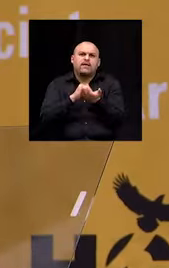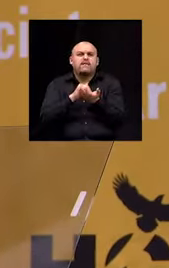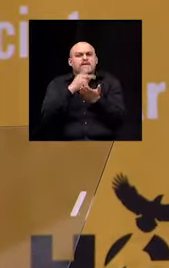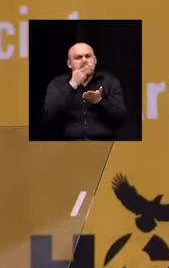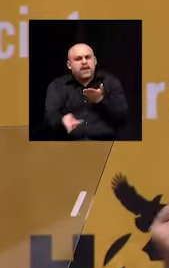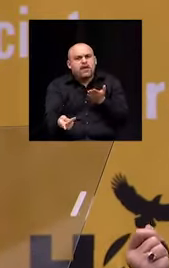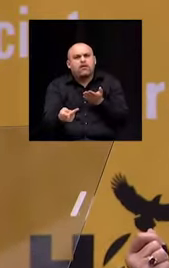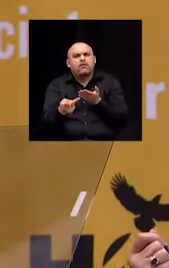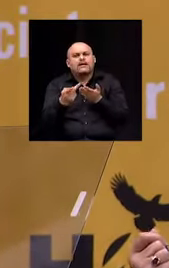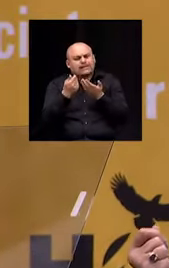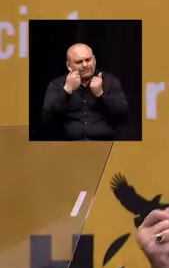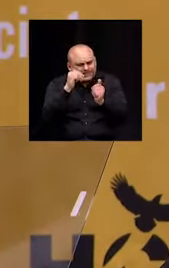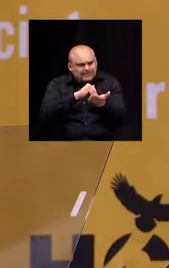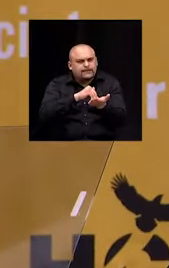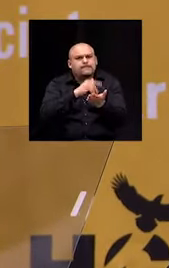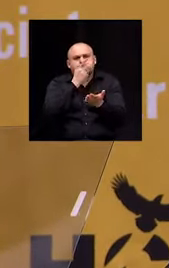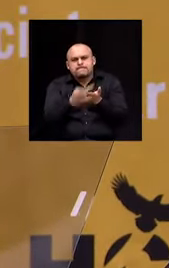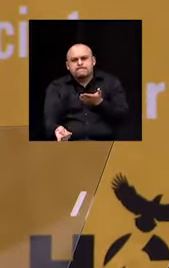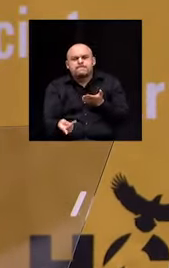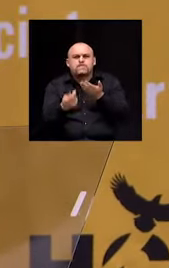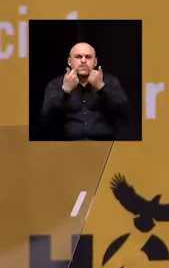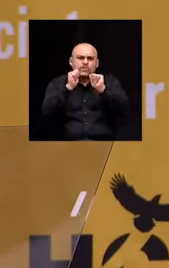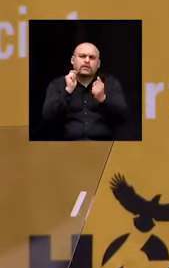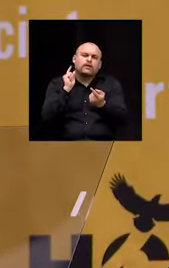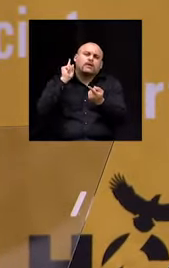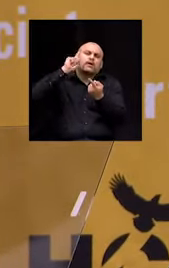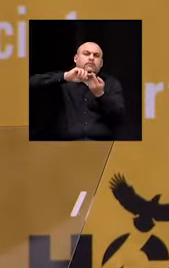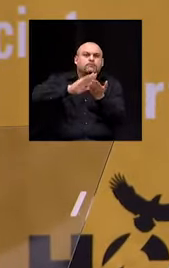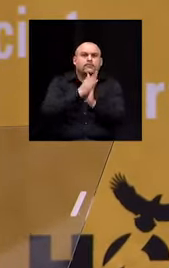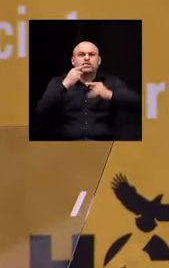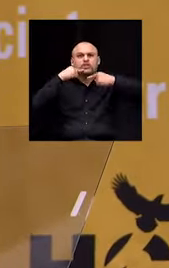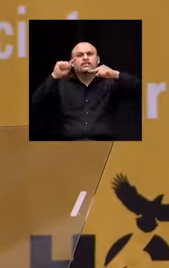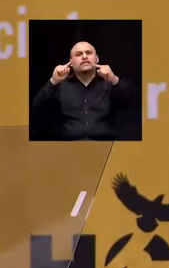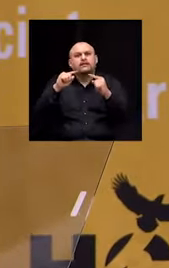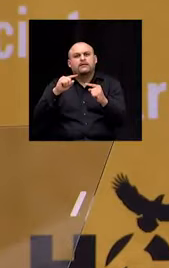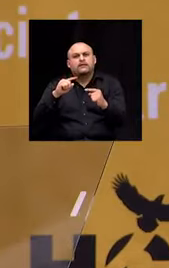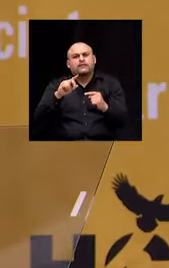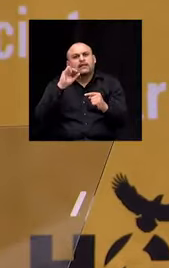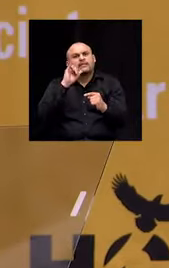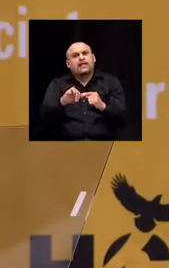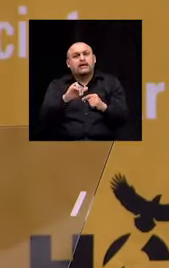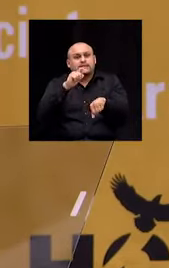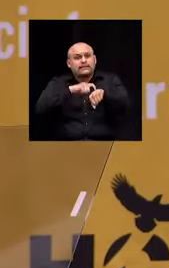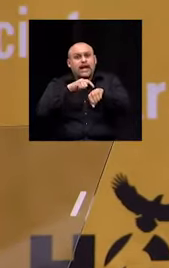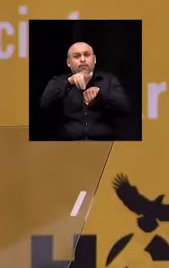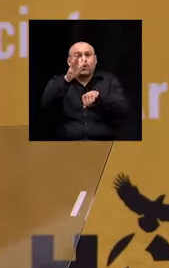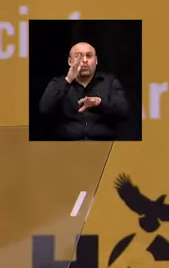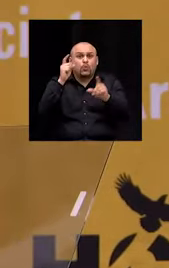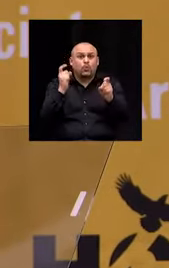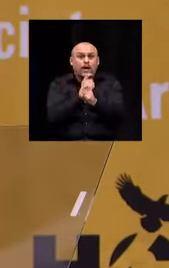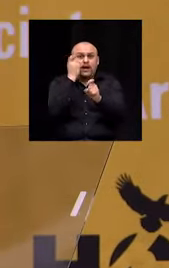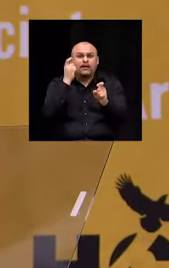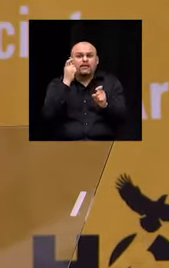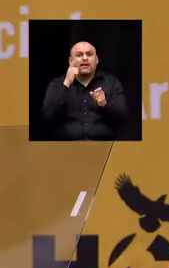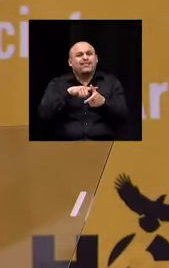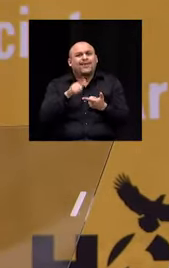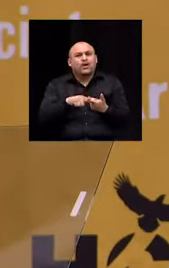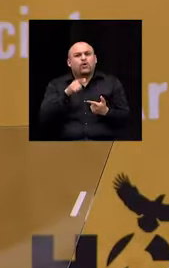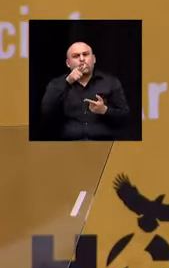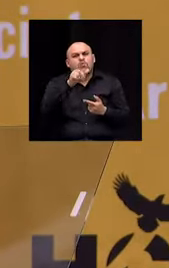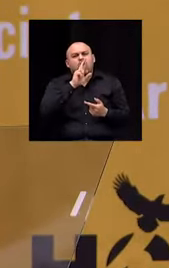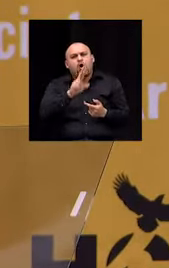fail, try again, fail, till you succeed, because that's how you'll win. And you